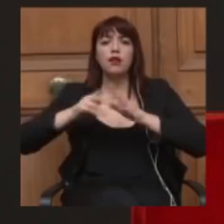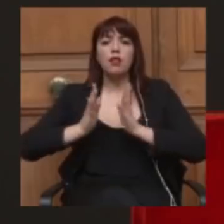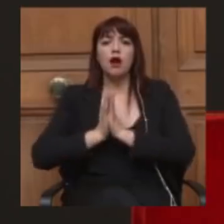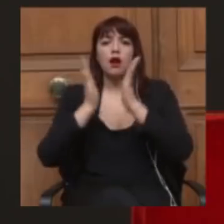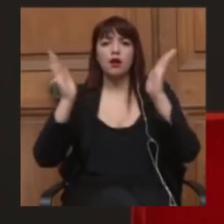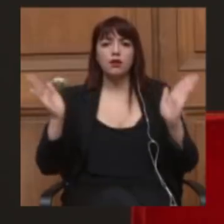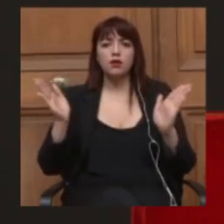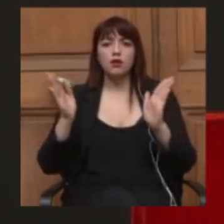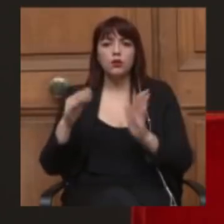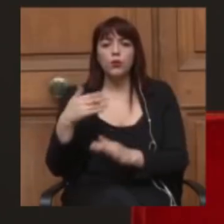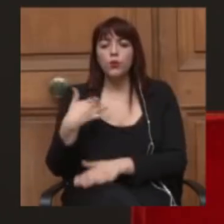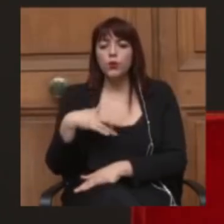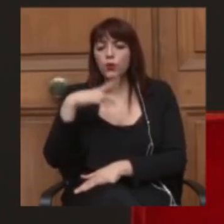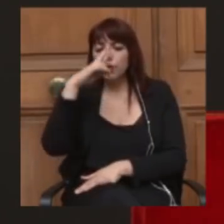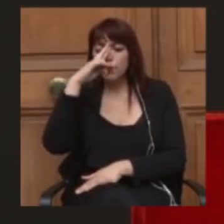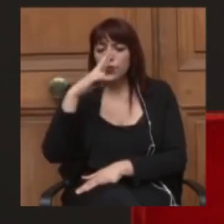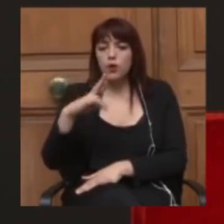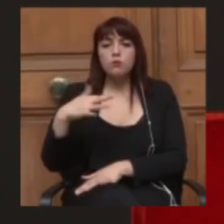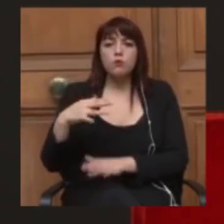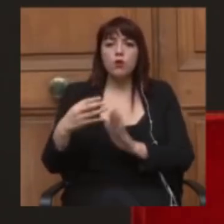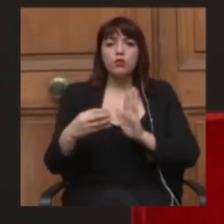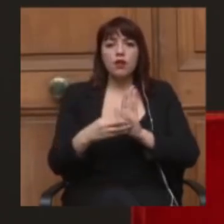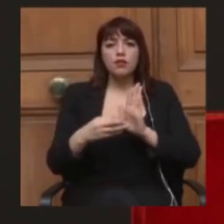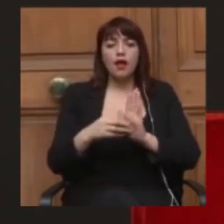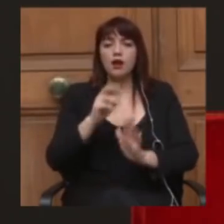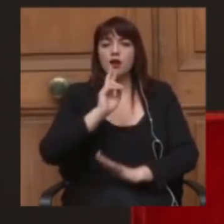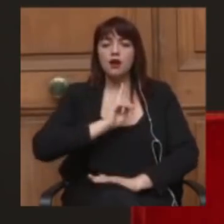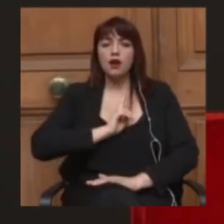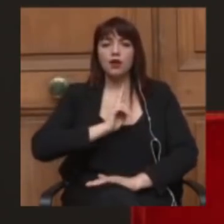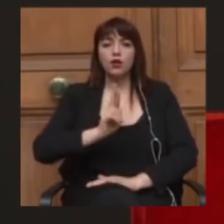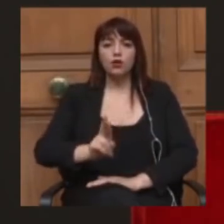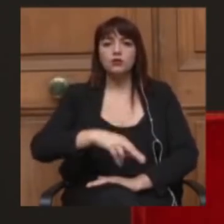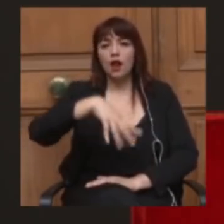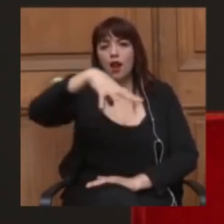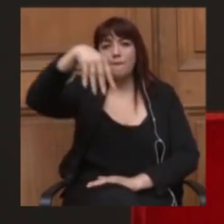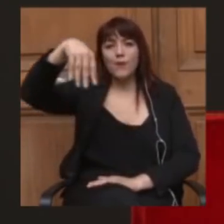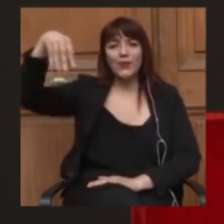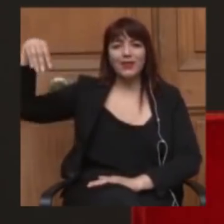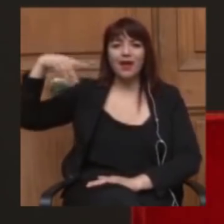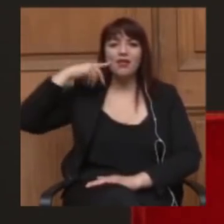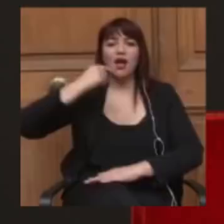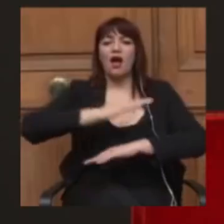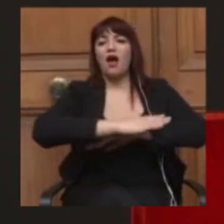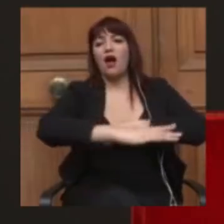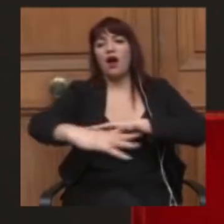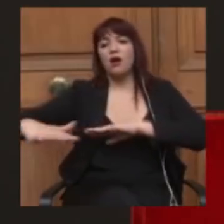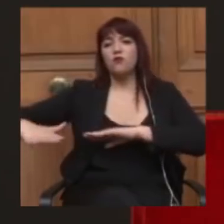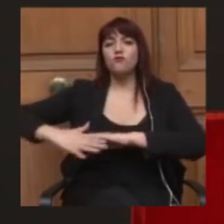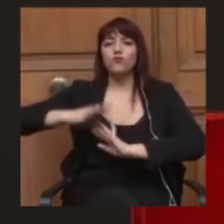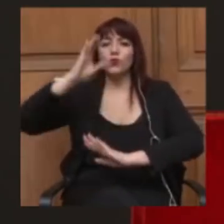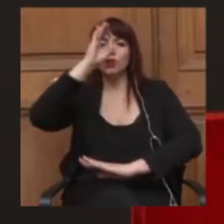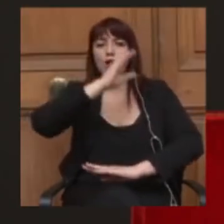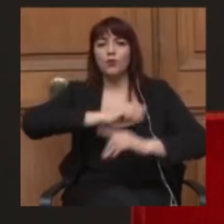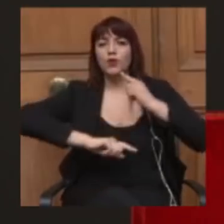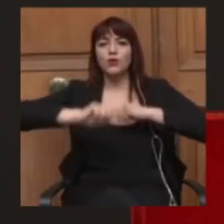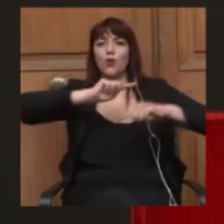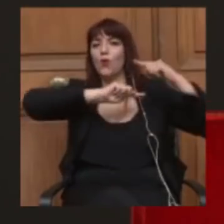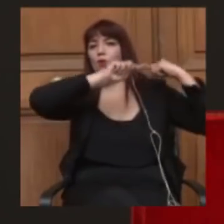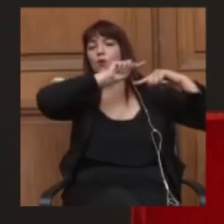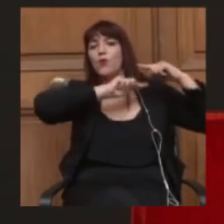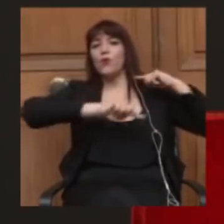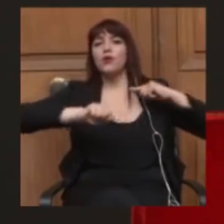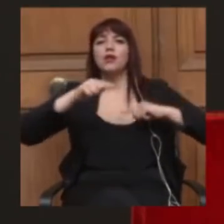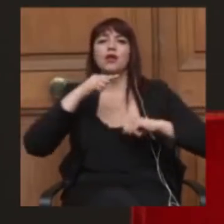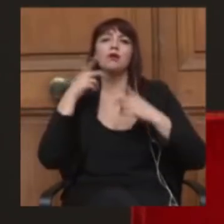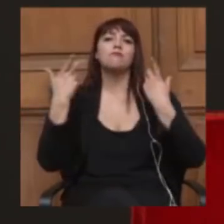of the mountains and the seas, we require story, image, poem, testimony, embodied